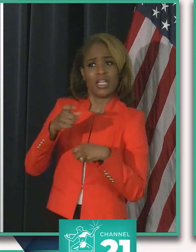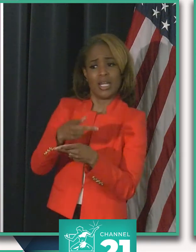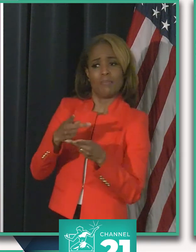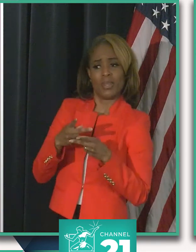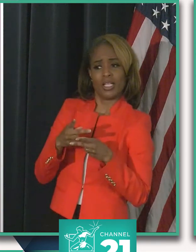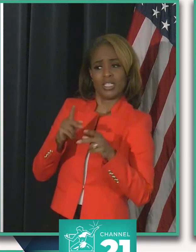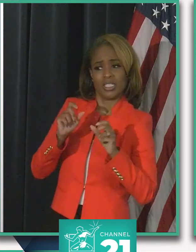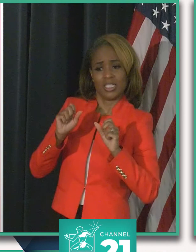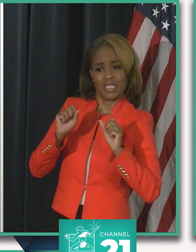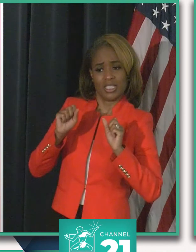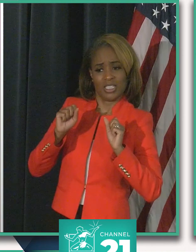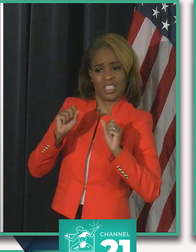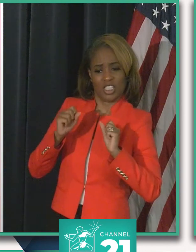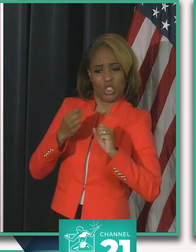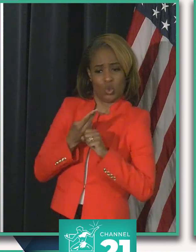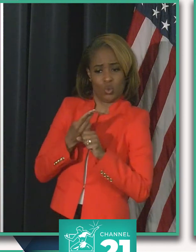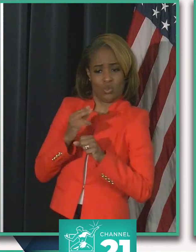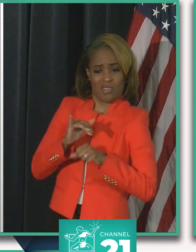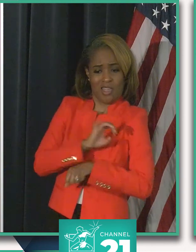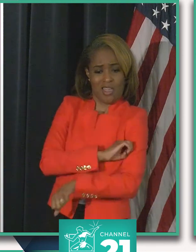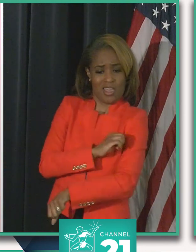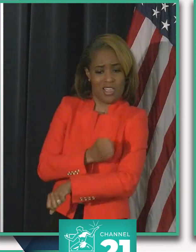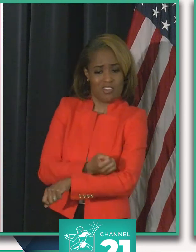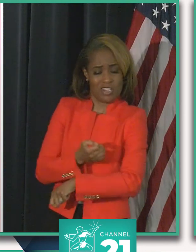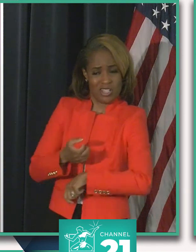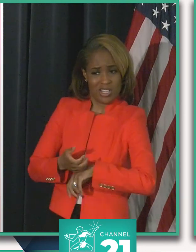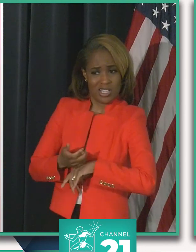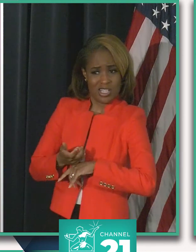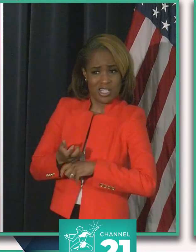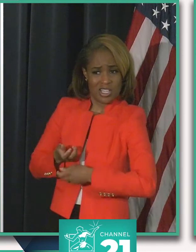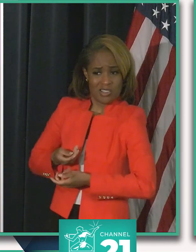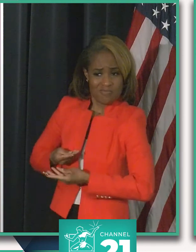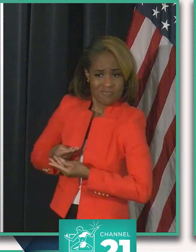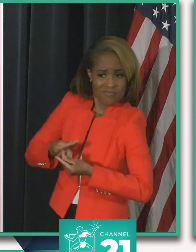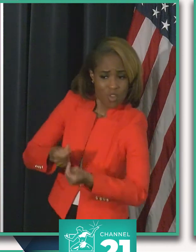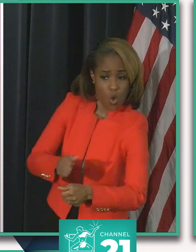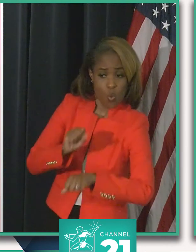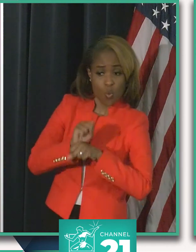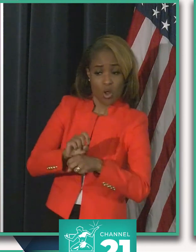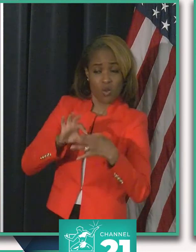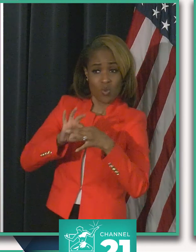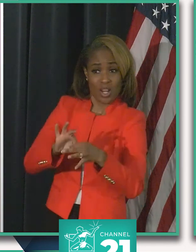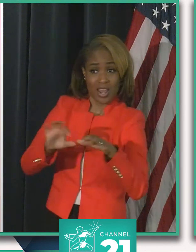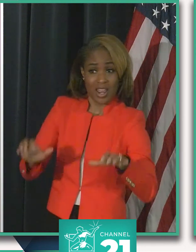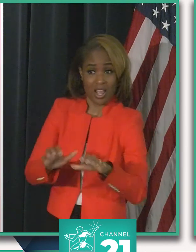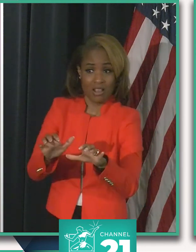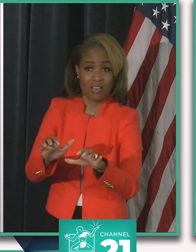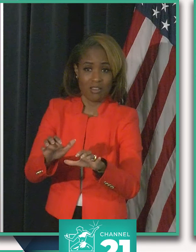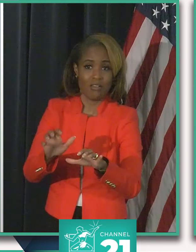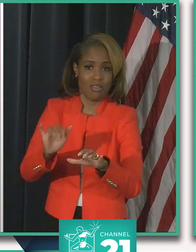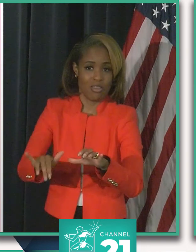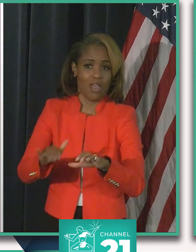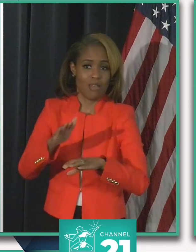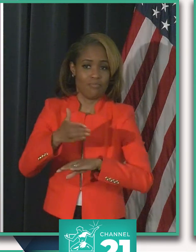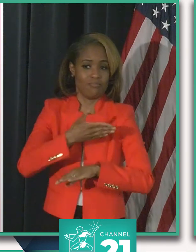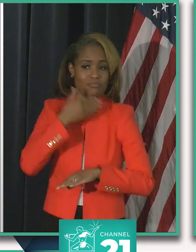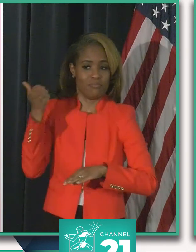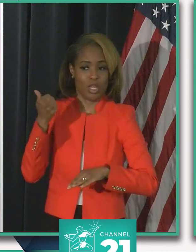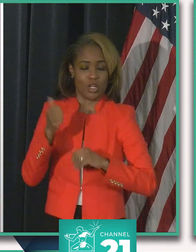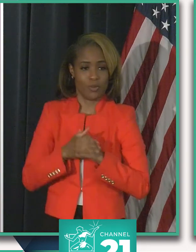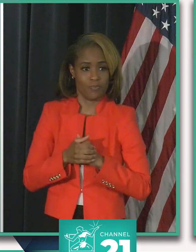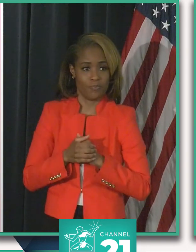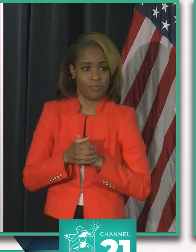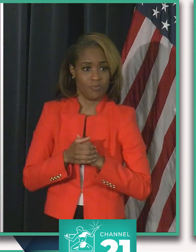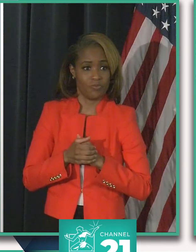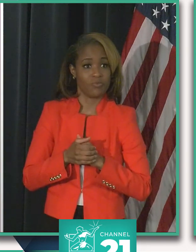that type of energy into a work-related activity, that's even better. Fine. And then the other